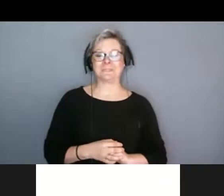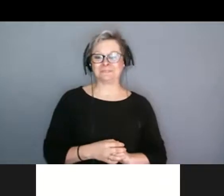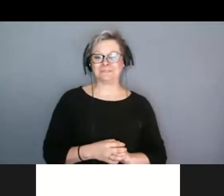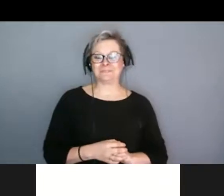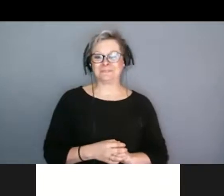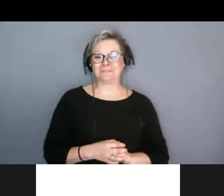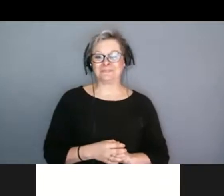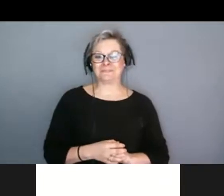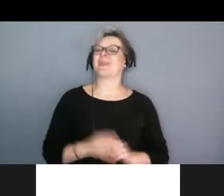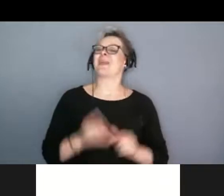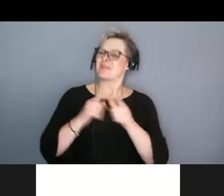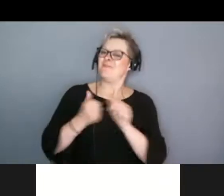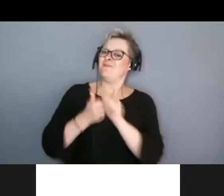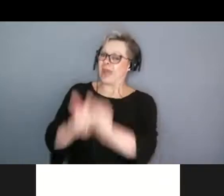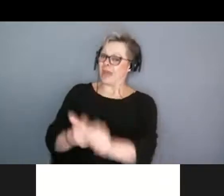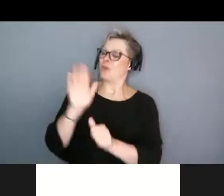we follow their story.